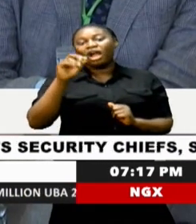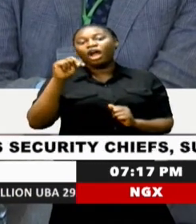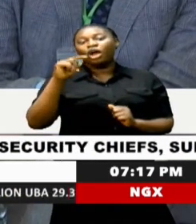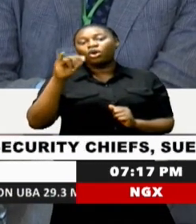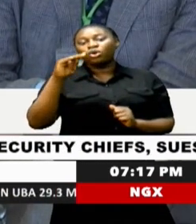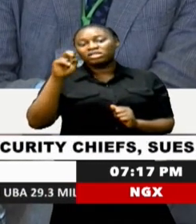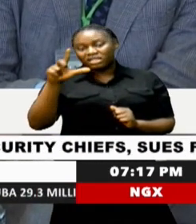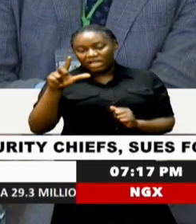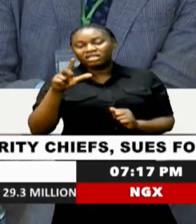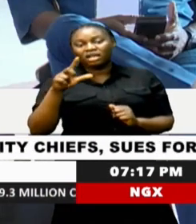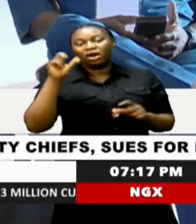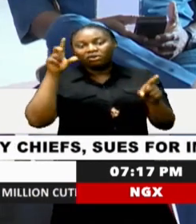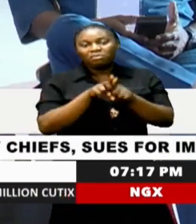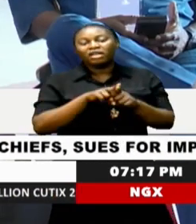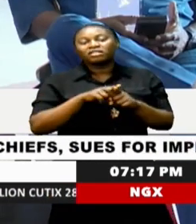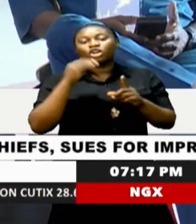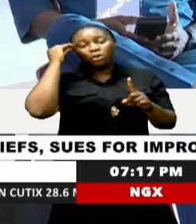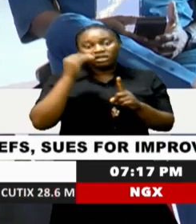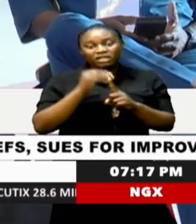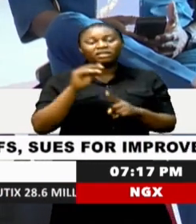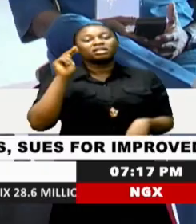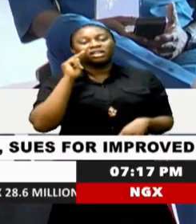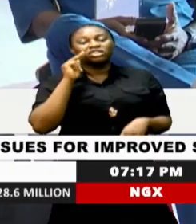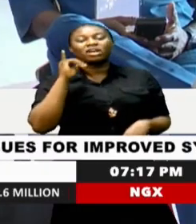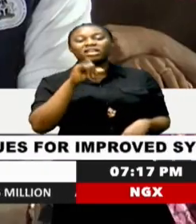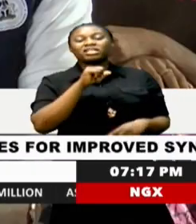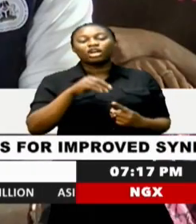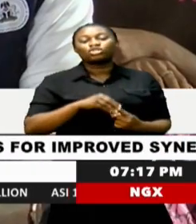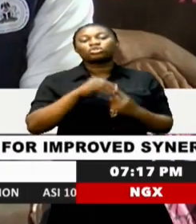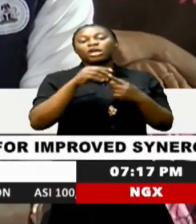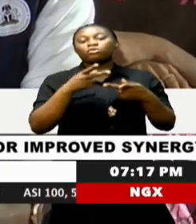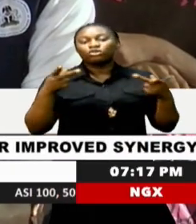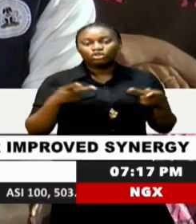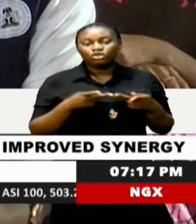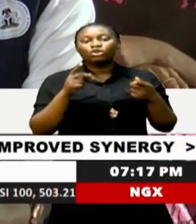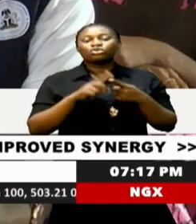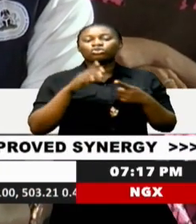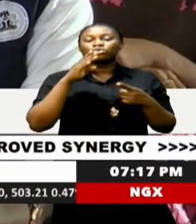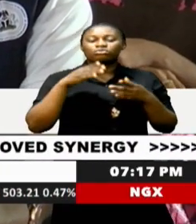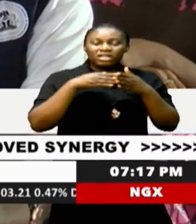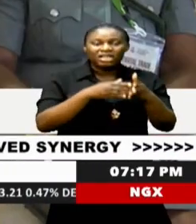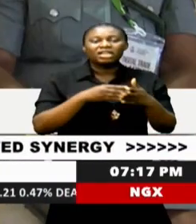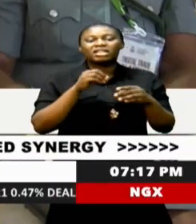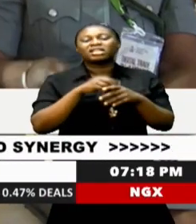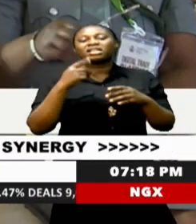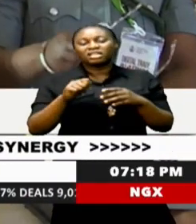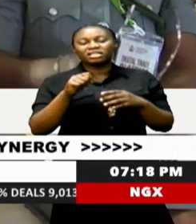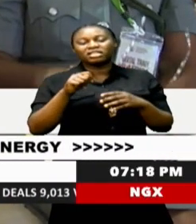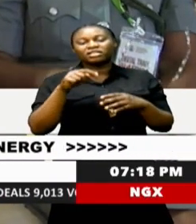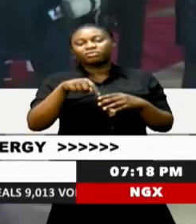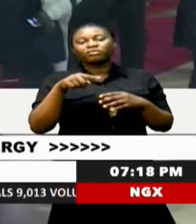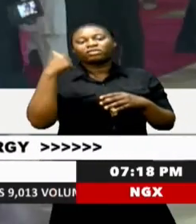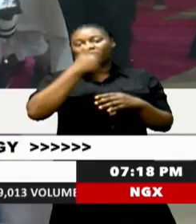Trade Agreement objectives, and Nigeria is in a unique position to spearhead the continent's technological